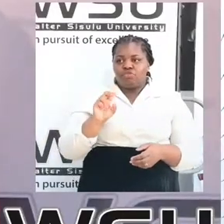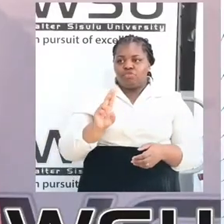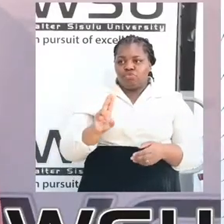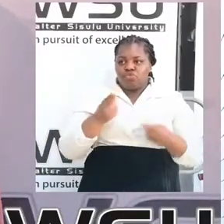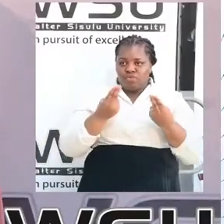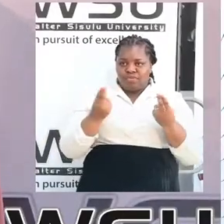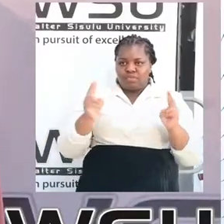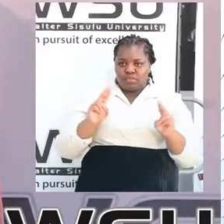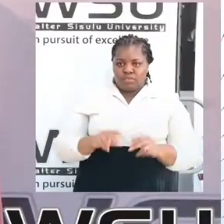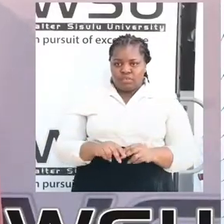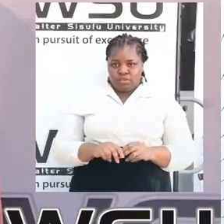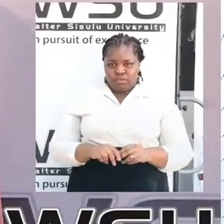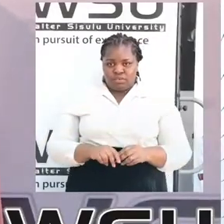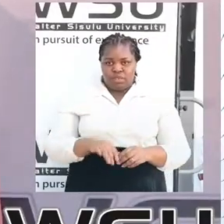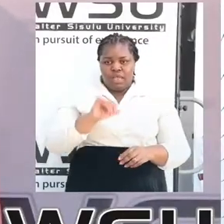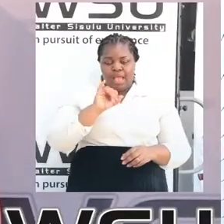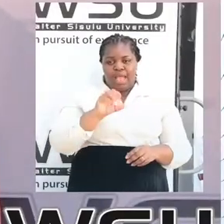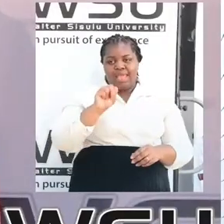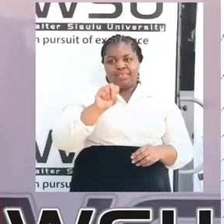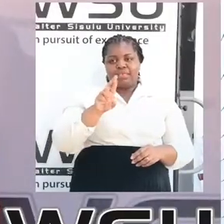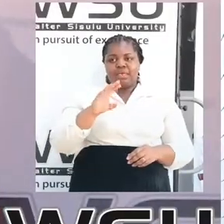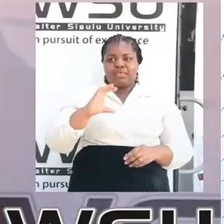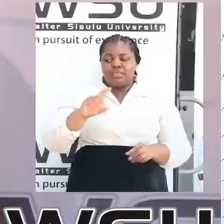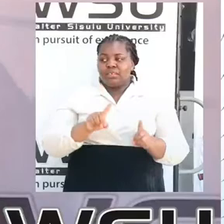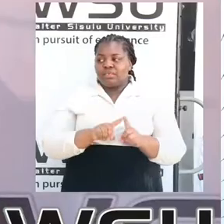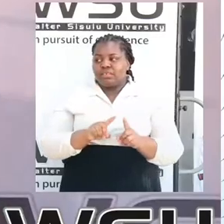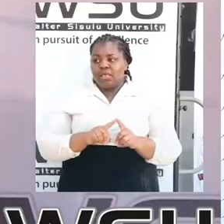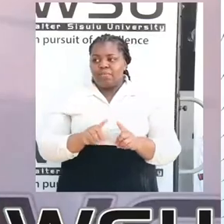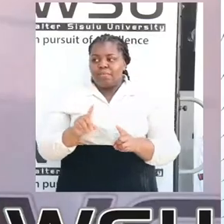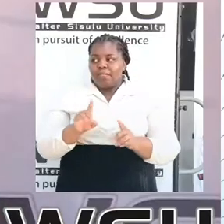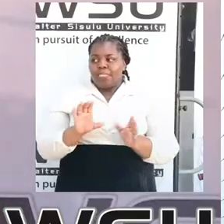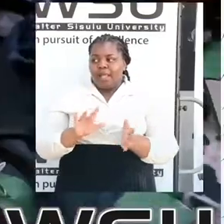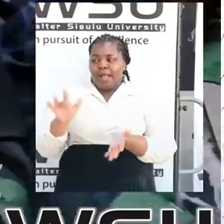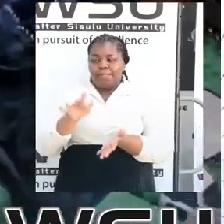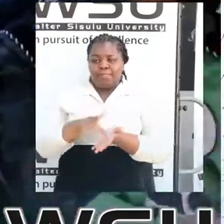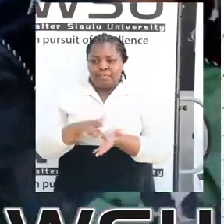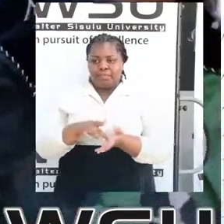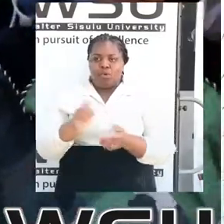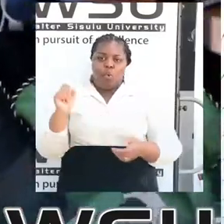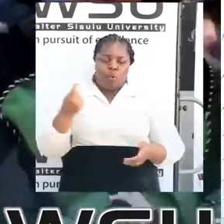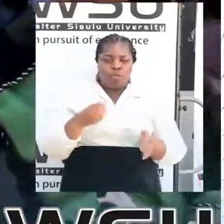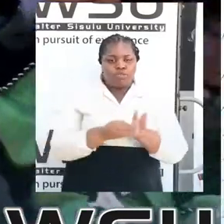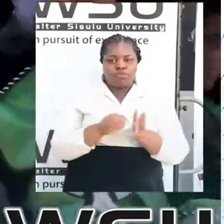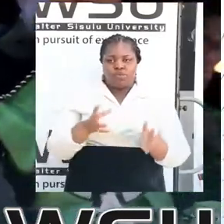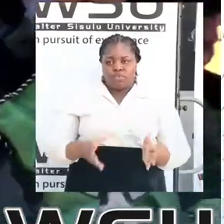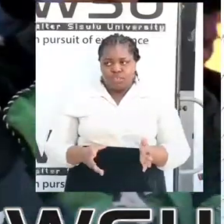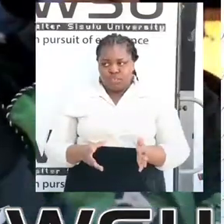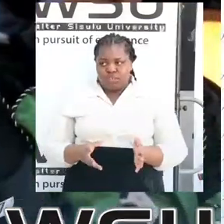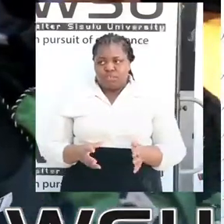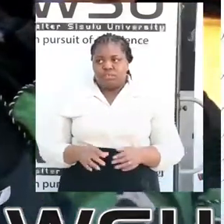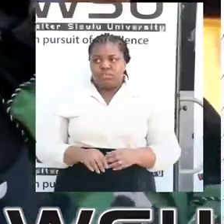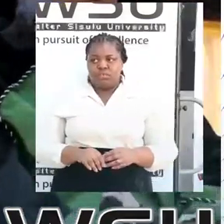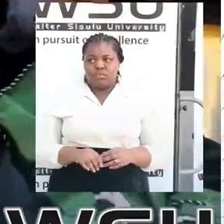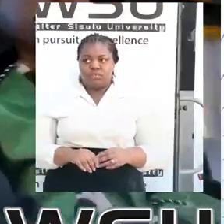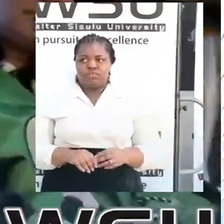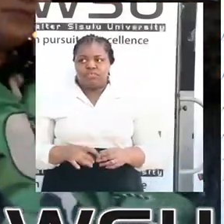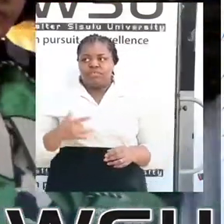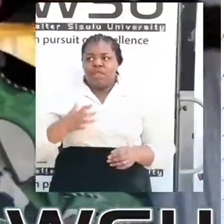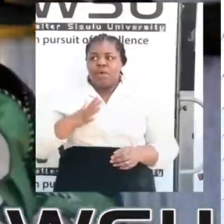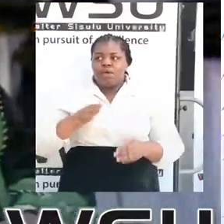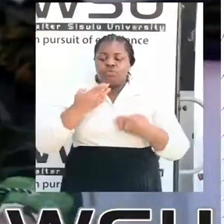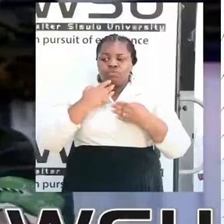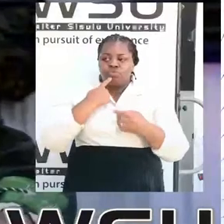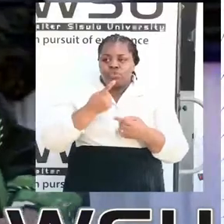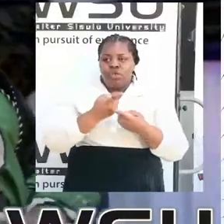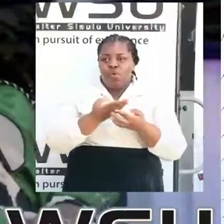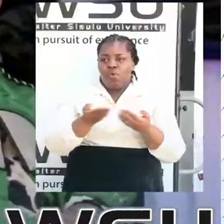University, the ISRC and the campus SRCs, all students, I want to say to